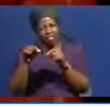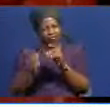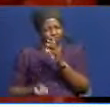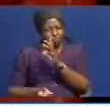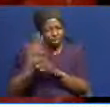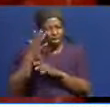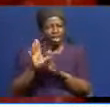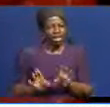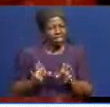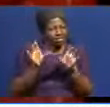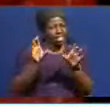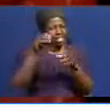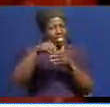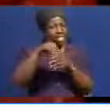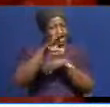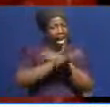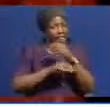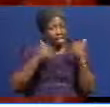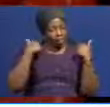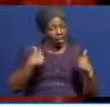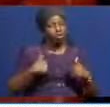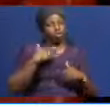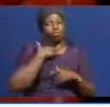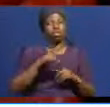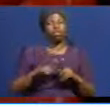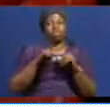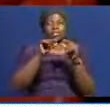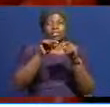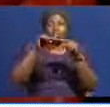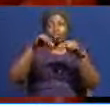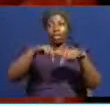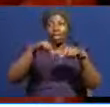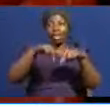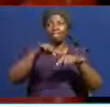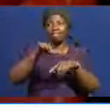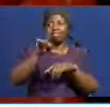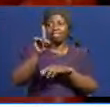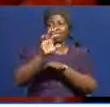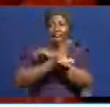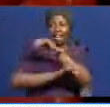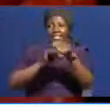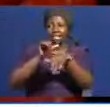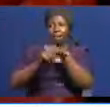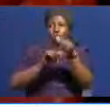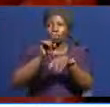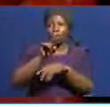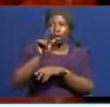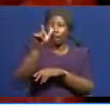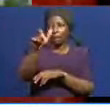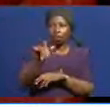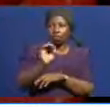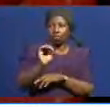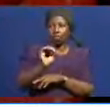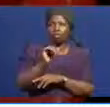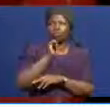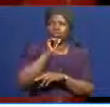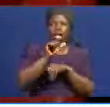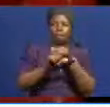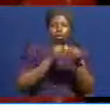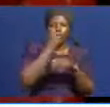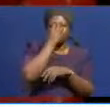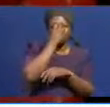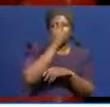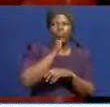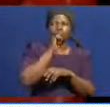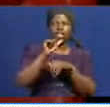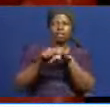in this country, Mr. Speaker. And I want to say today, Mr. Speaker, this country is not about one person. It's not about William Ruto. It's not